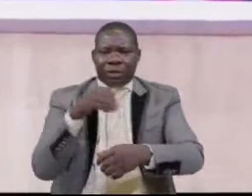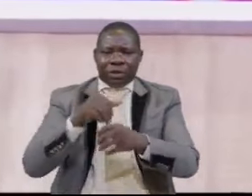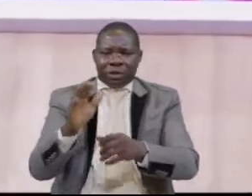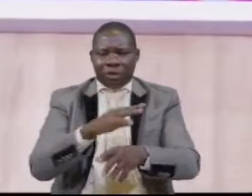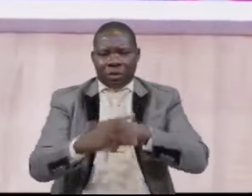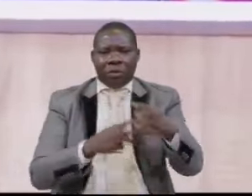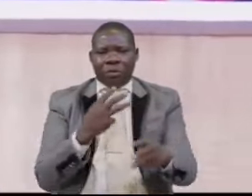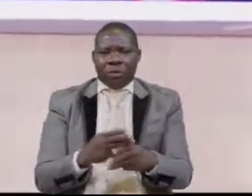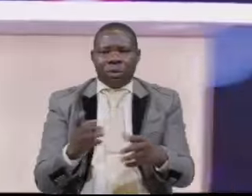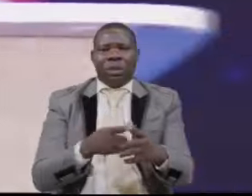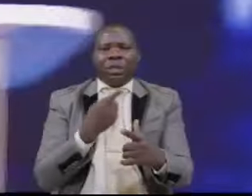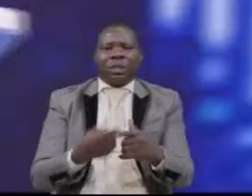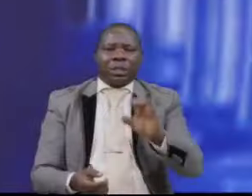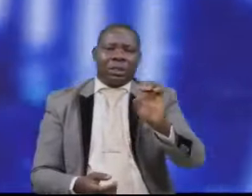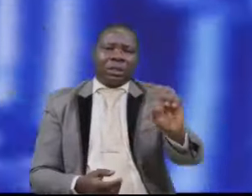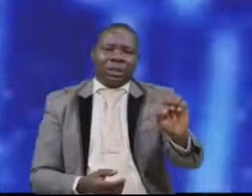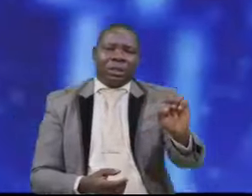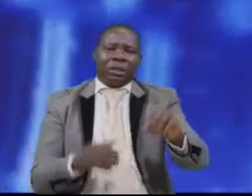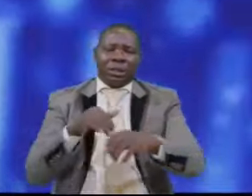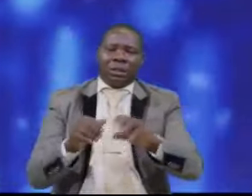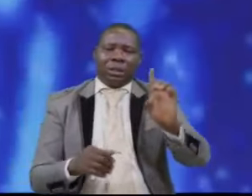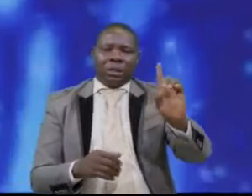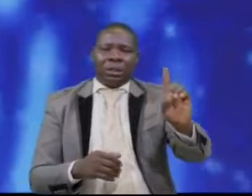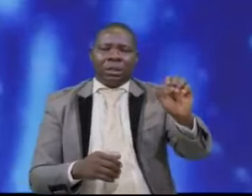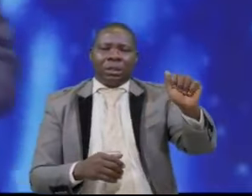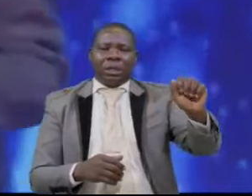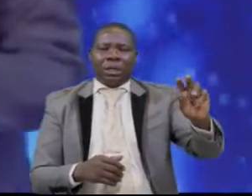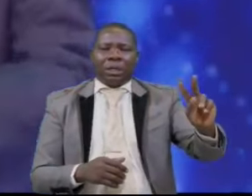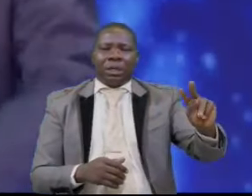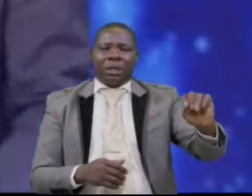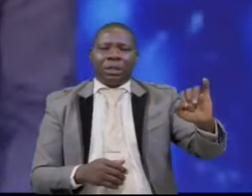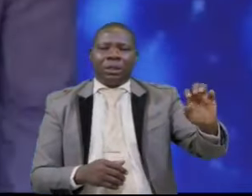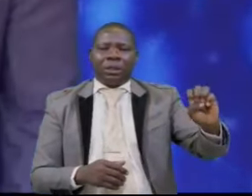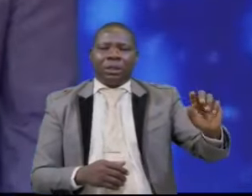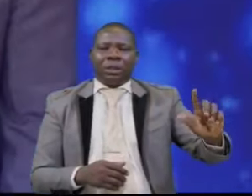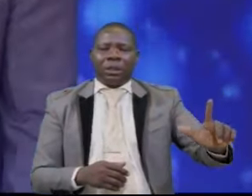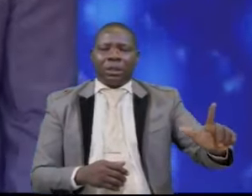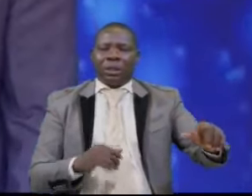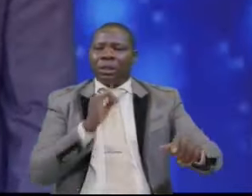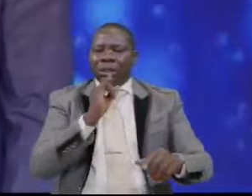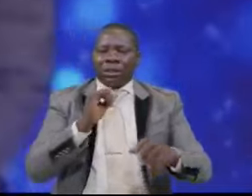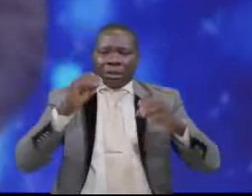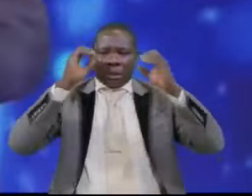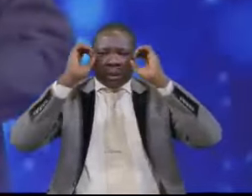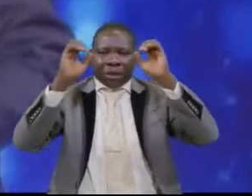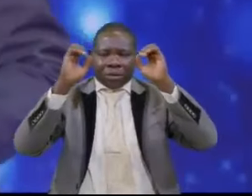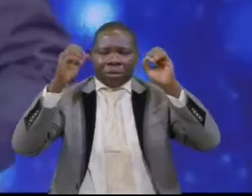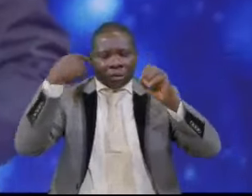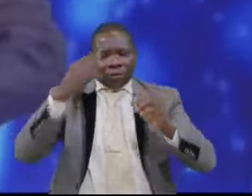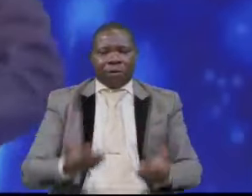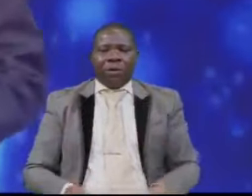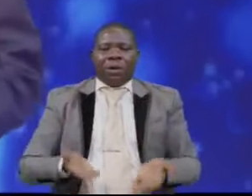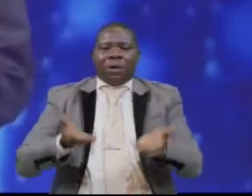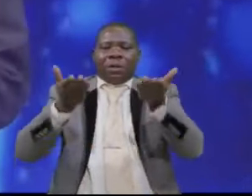then Eve in Daniel is education for elevation.